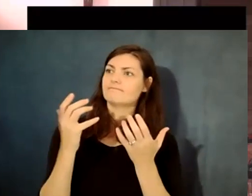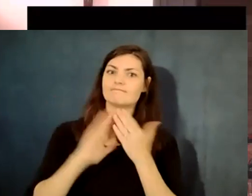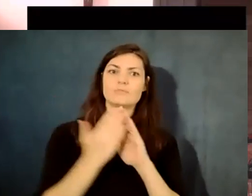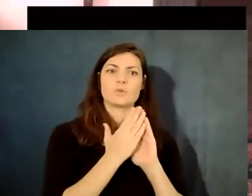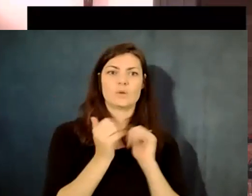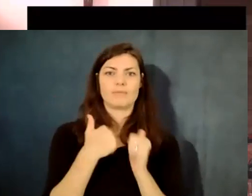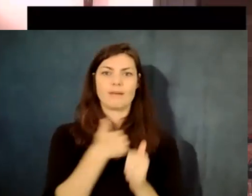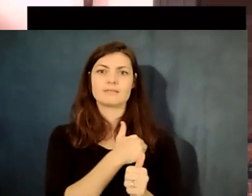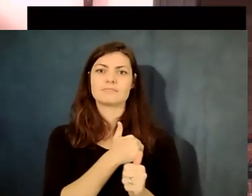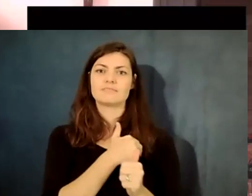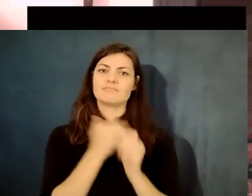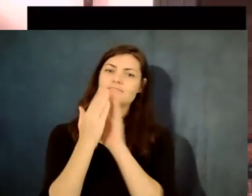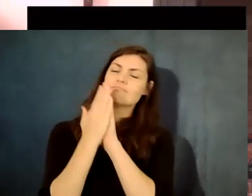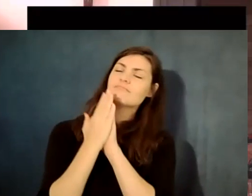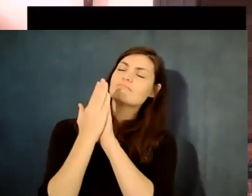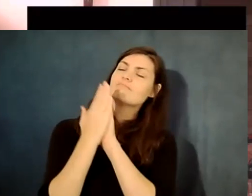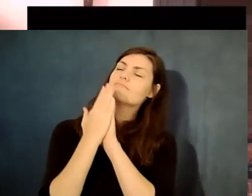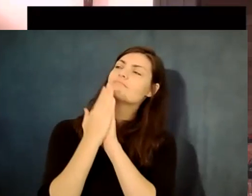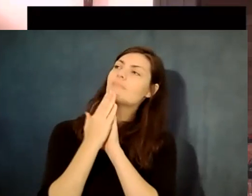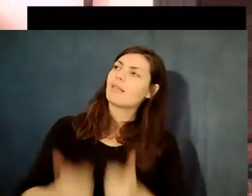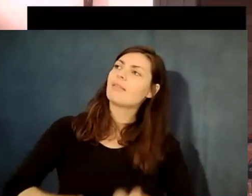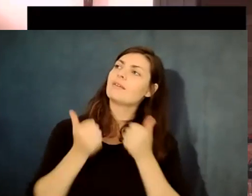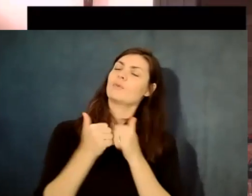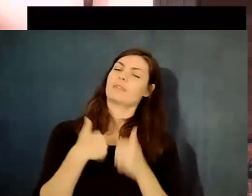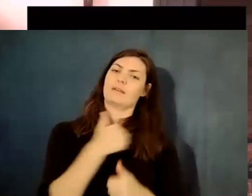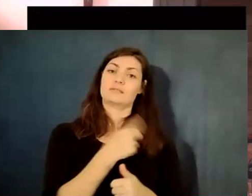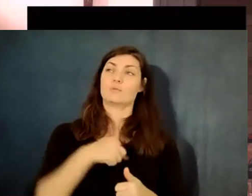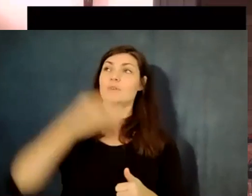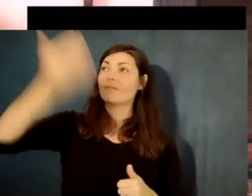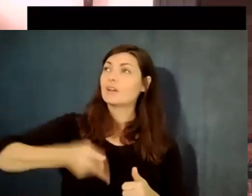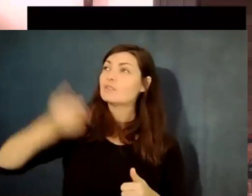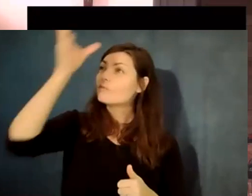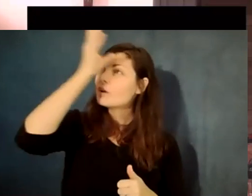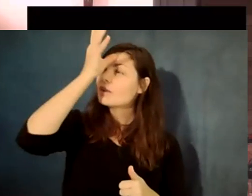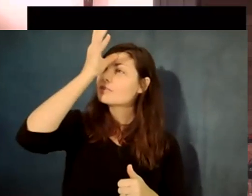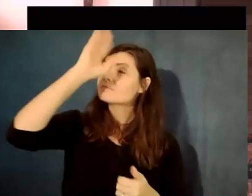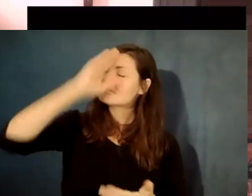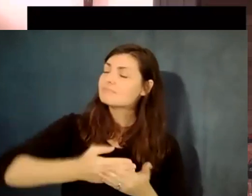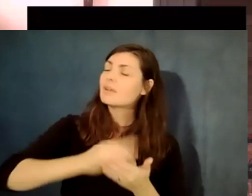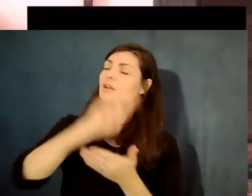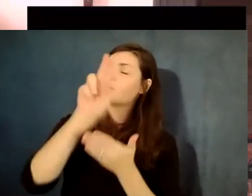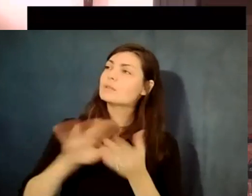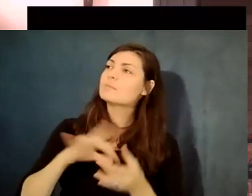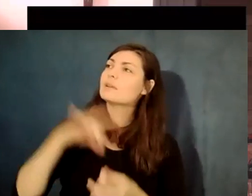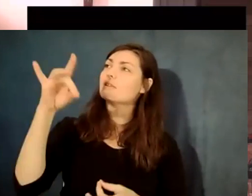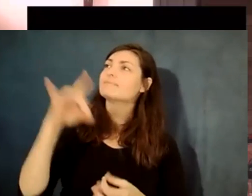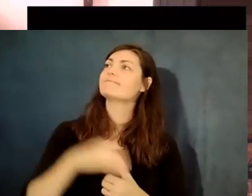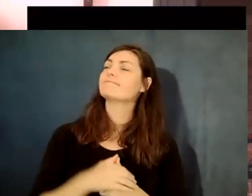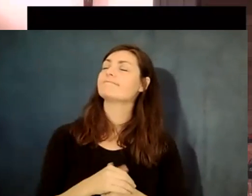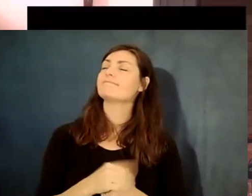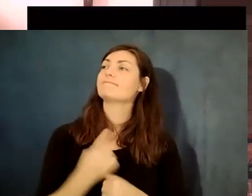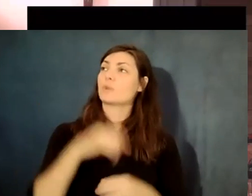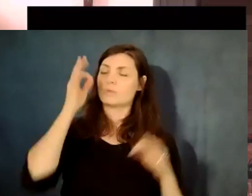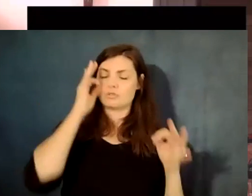dwell with us. We invite you, Father, Son, and Holy Spirit. We choose